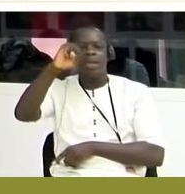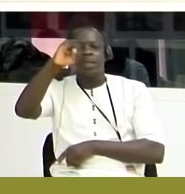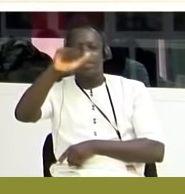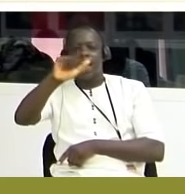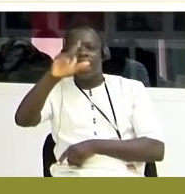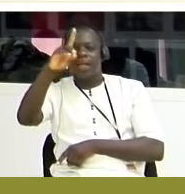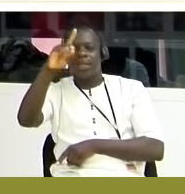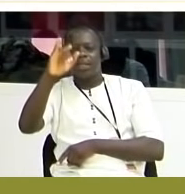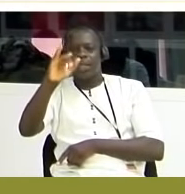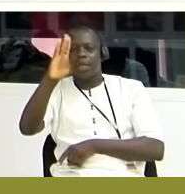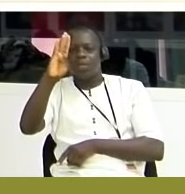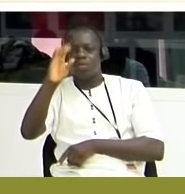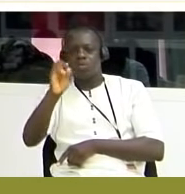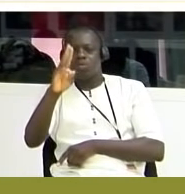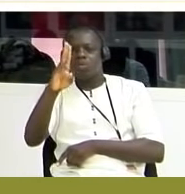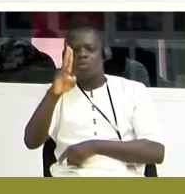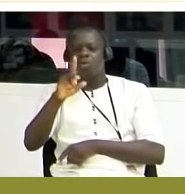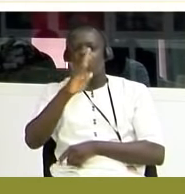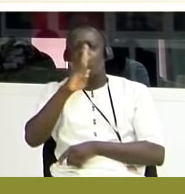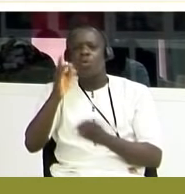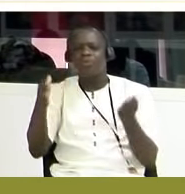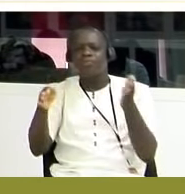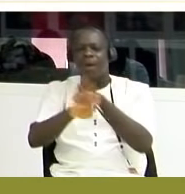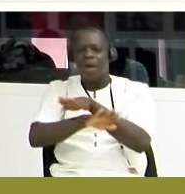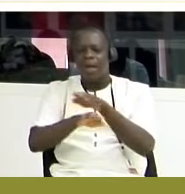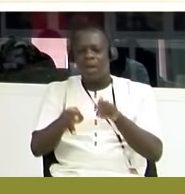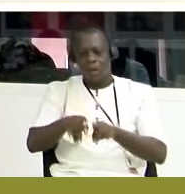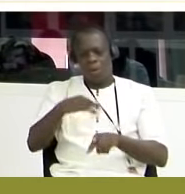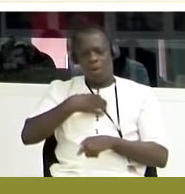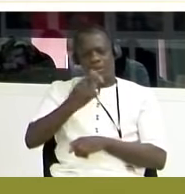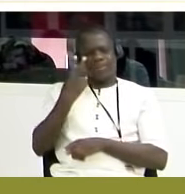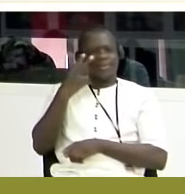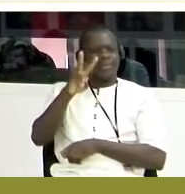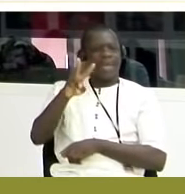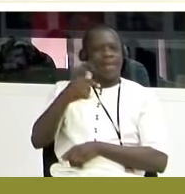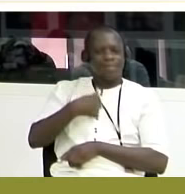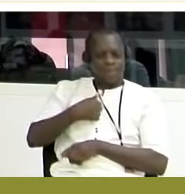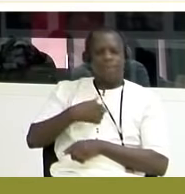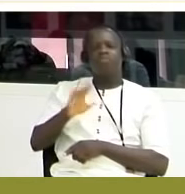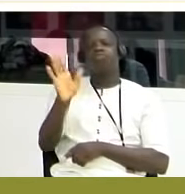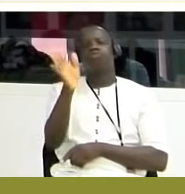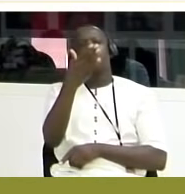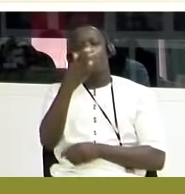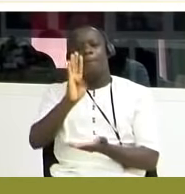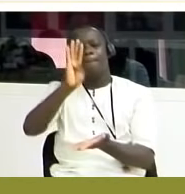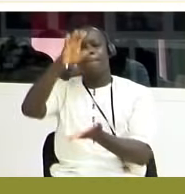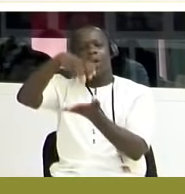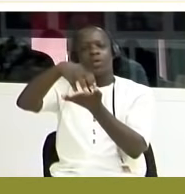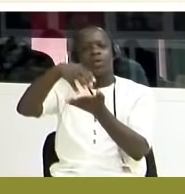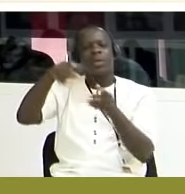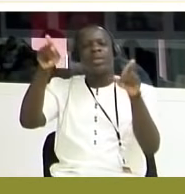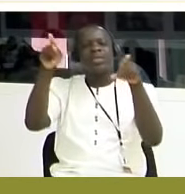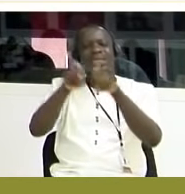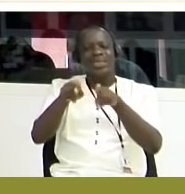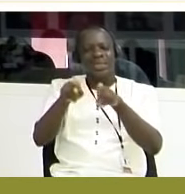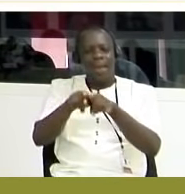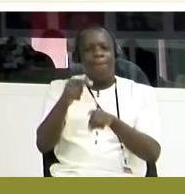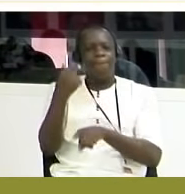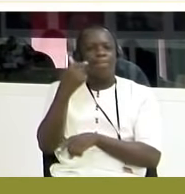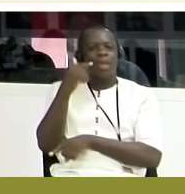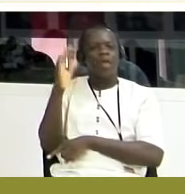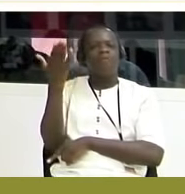me. So I went to Banjul, and that day coincided with the very day that